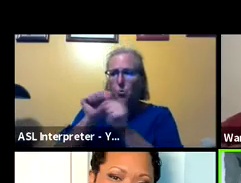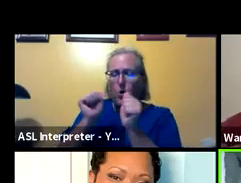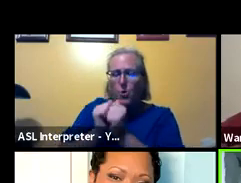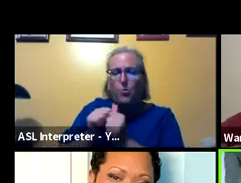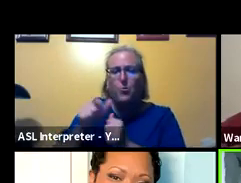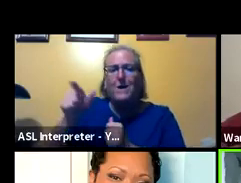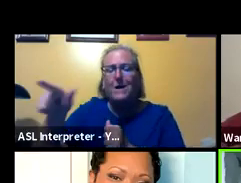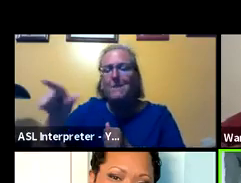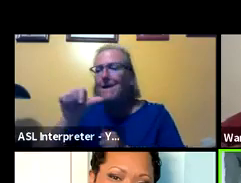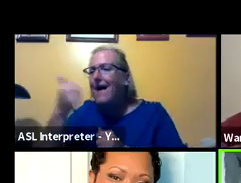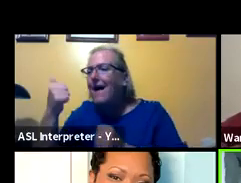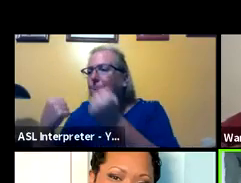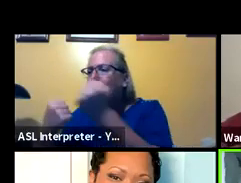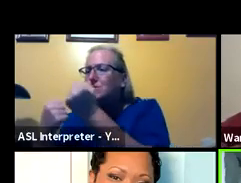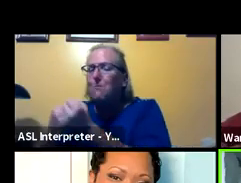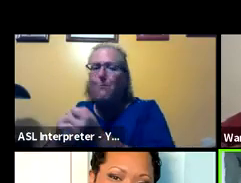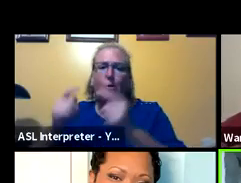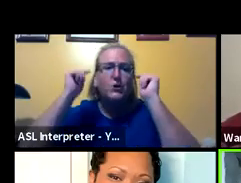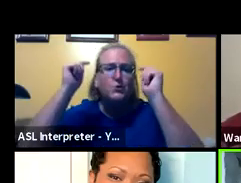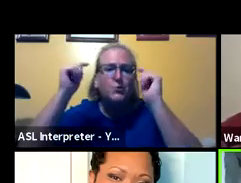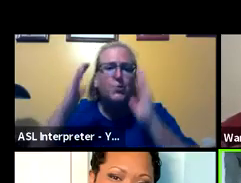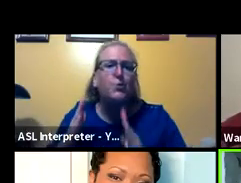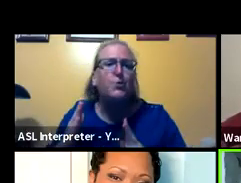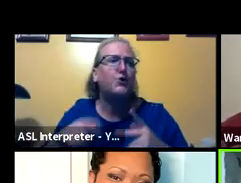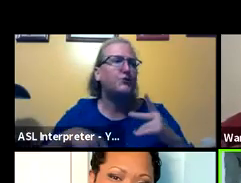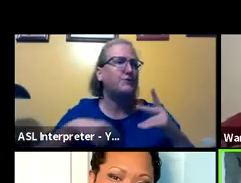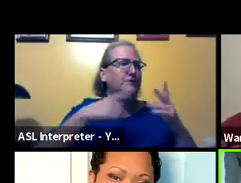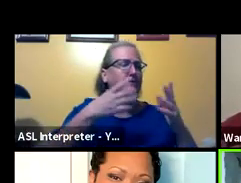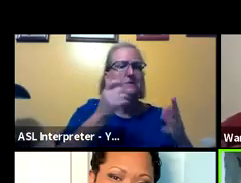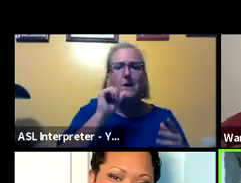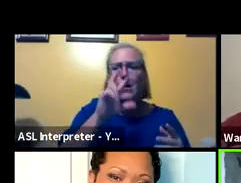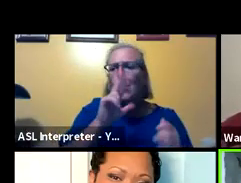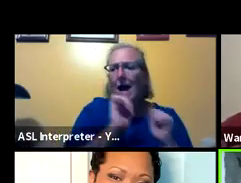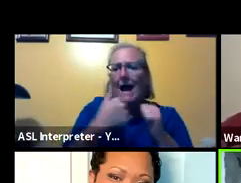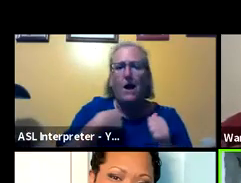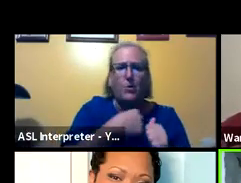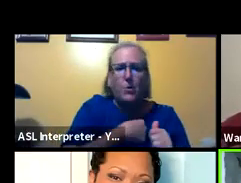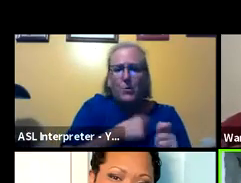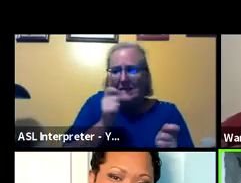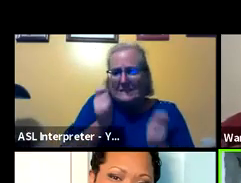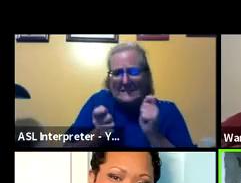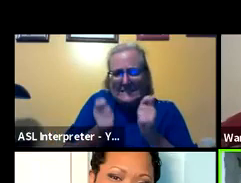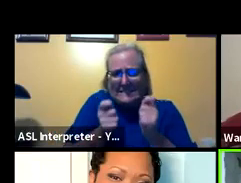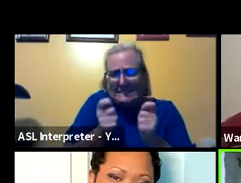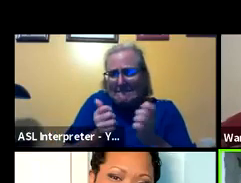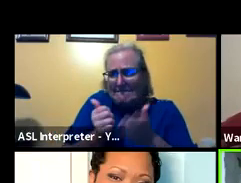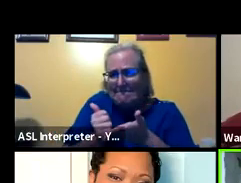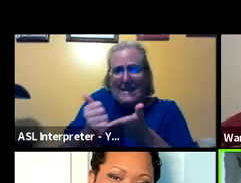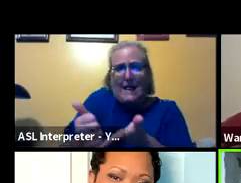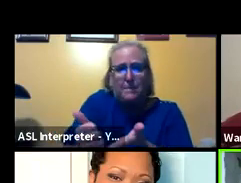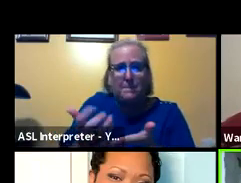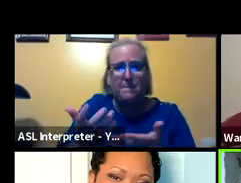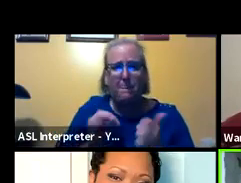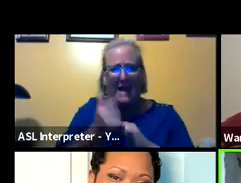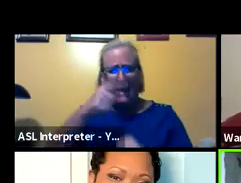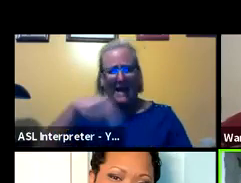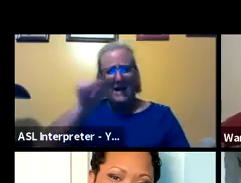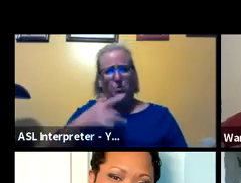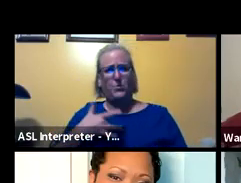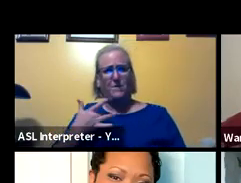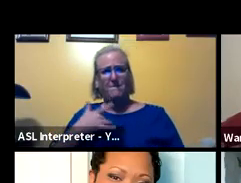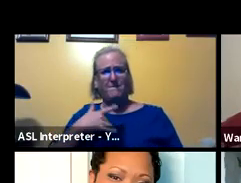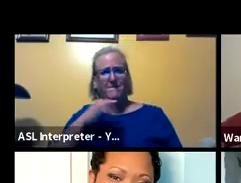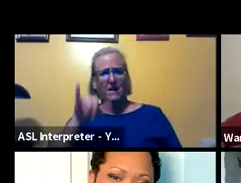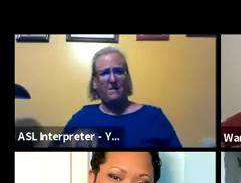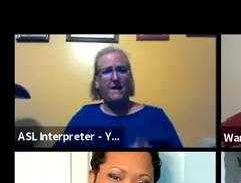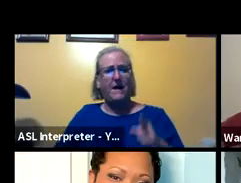our tutors or whatever to help make amends or amend education. I was wondering how you felt about that. No,